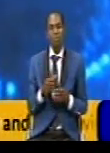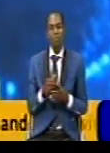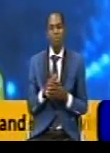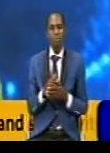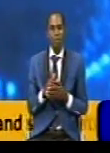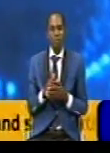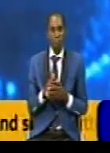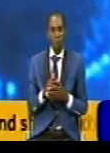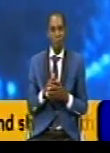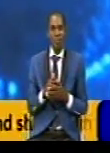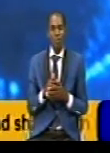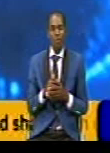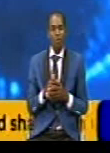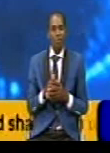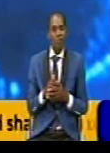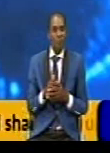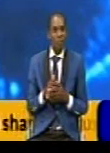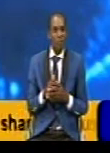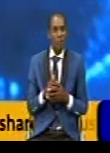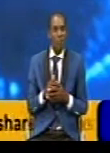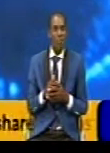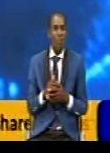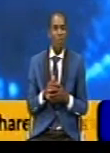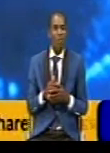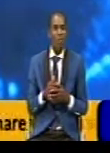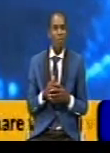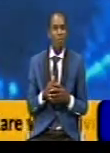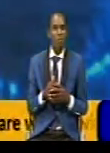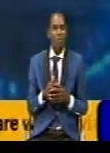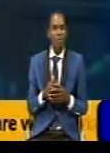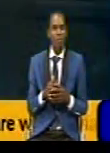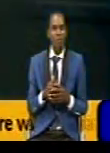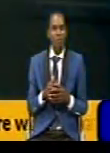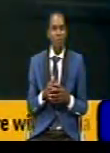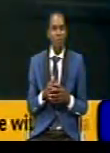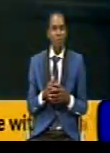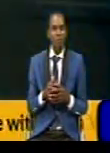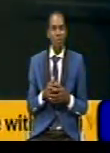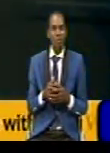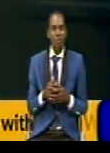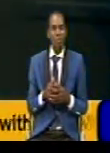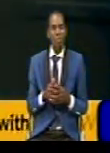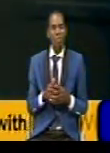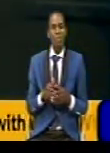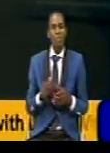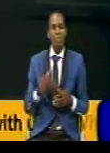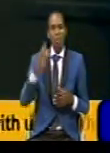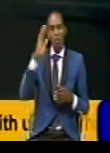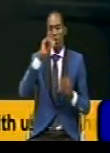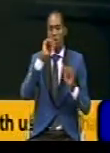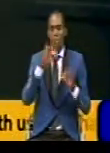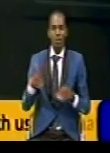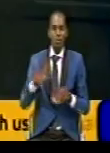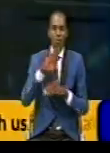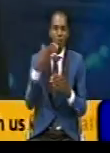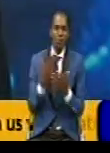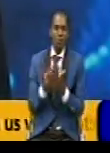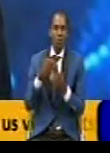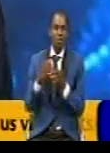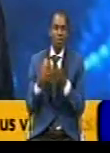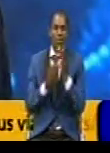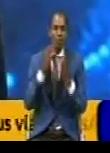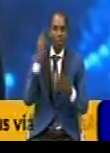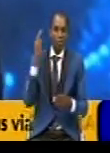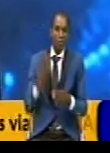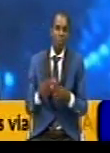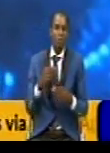forevermore. Daddy, you are welcome. You and your family will make rapture, and everyone concerned.